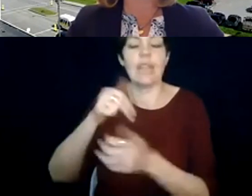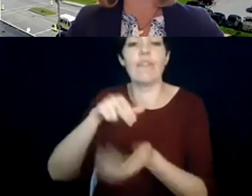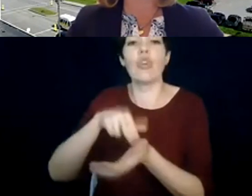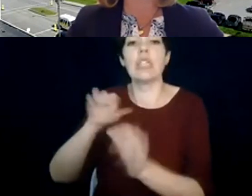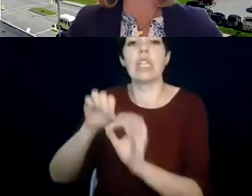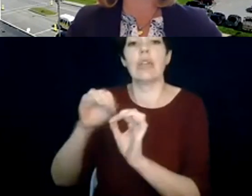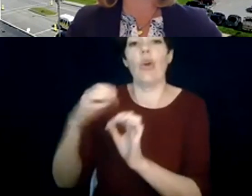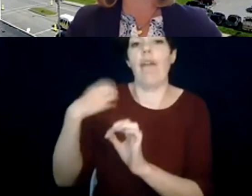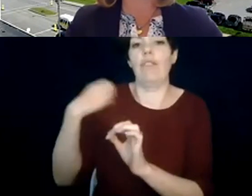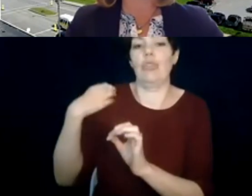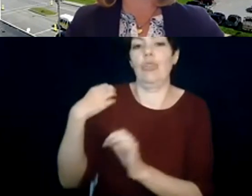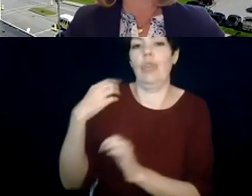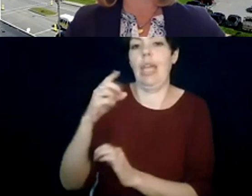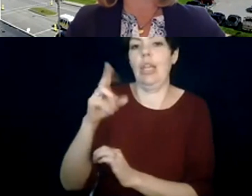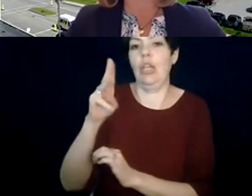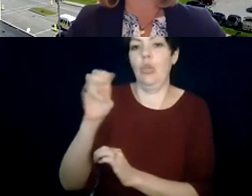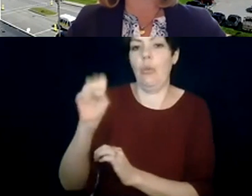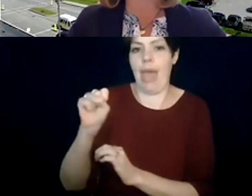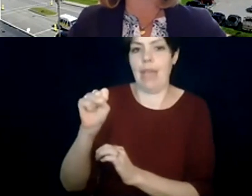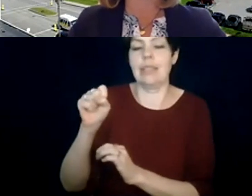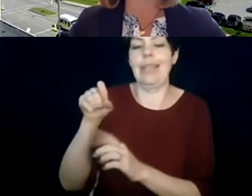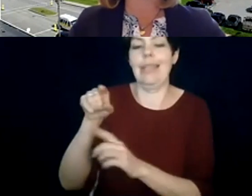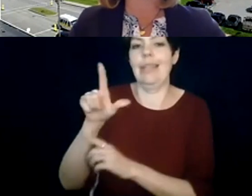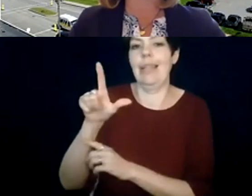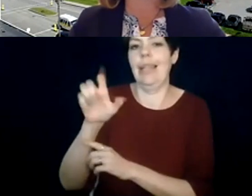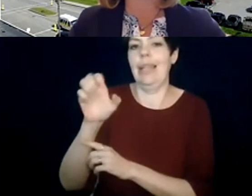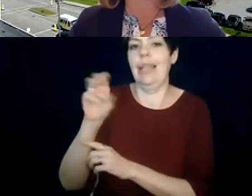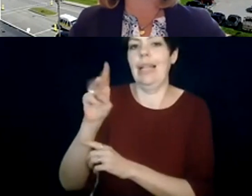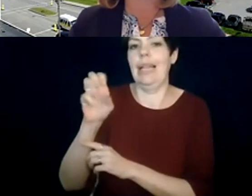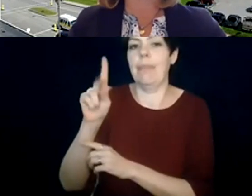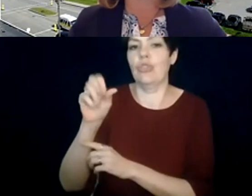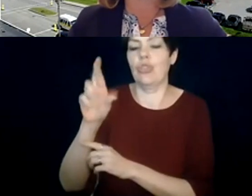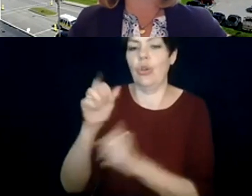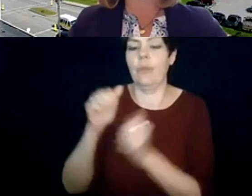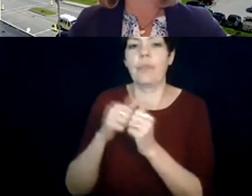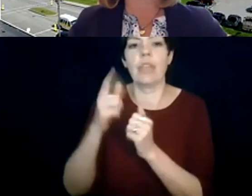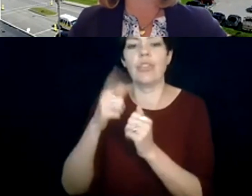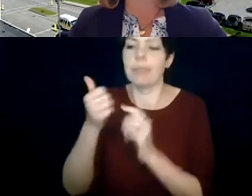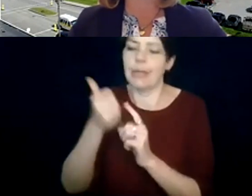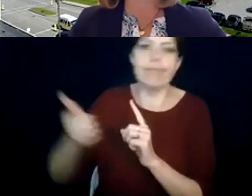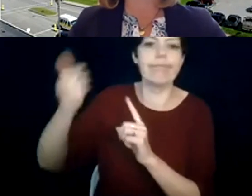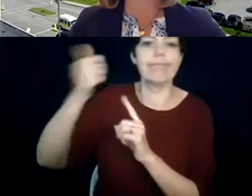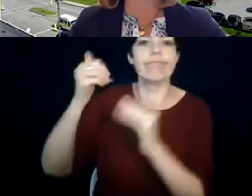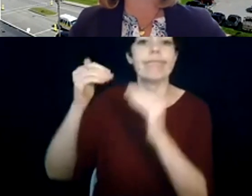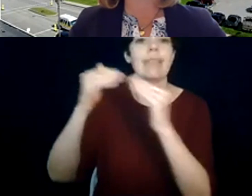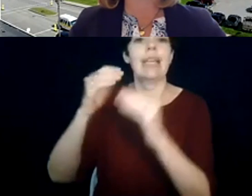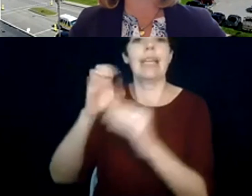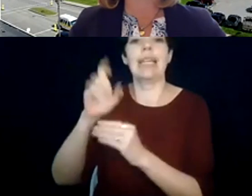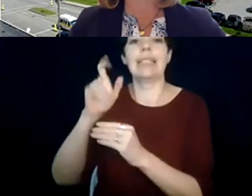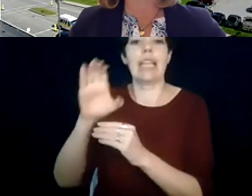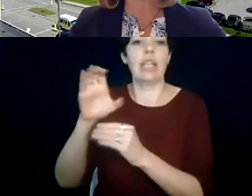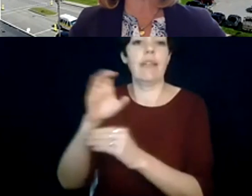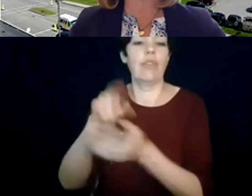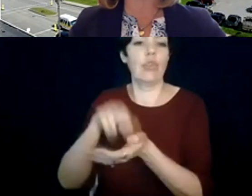Health Alliance Hospital in Leominster. Lisa has held senior level executive and nursing positions at Leahy